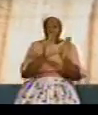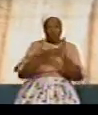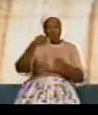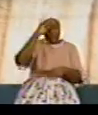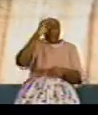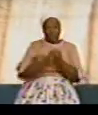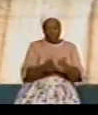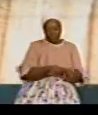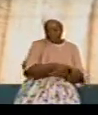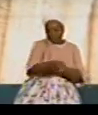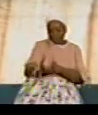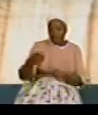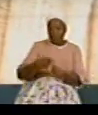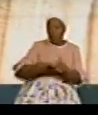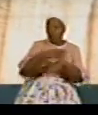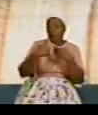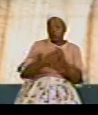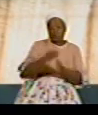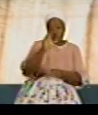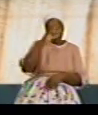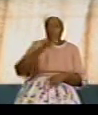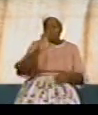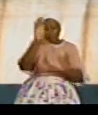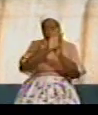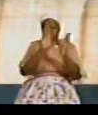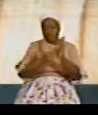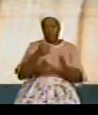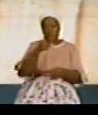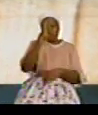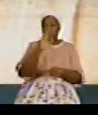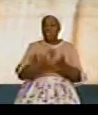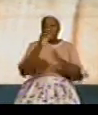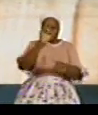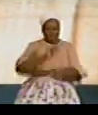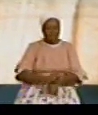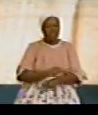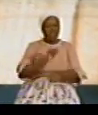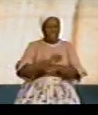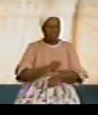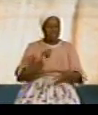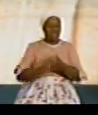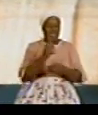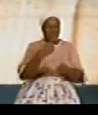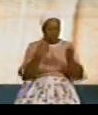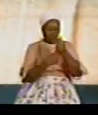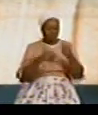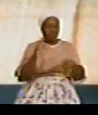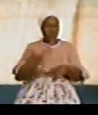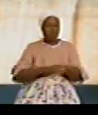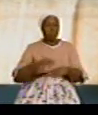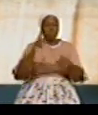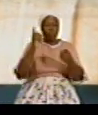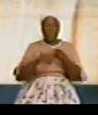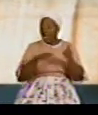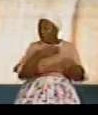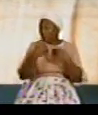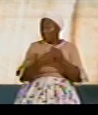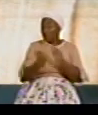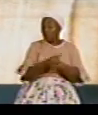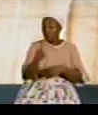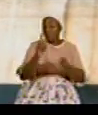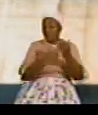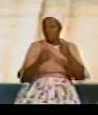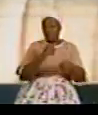from the commandments of God, that the tradition they held, and those traditions did not save them. And then